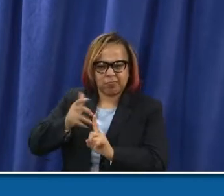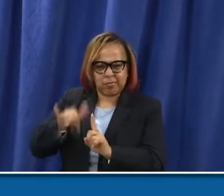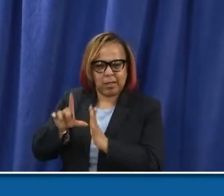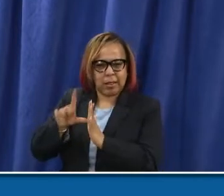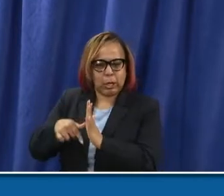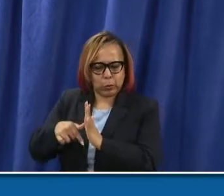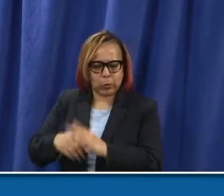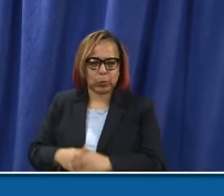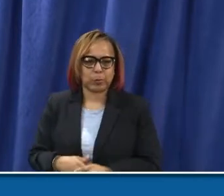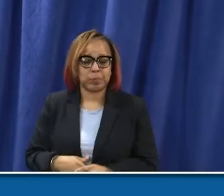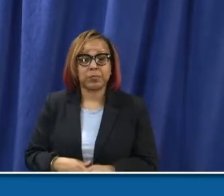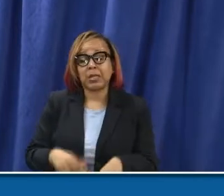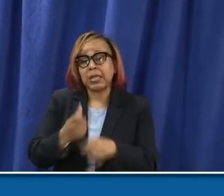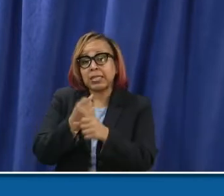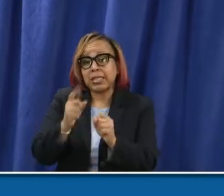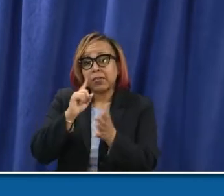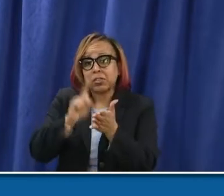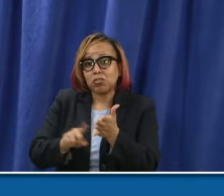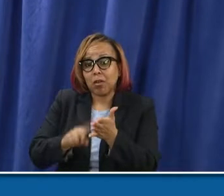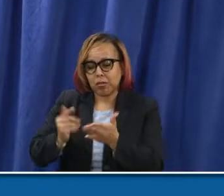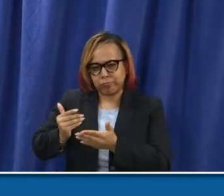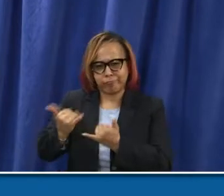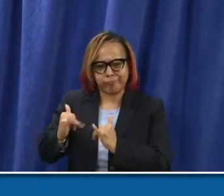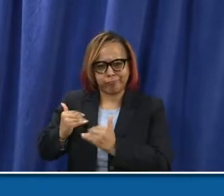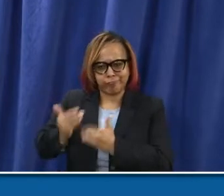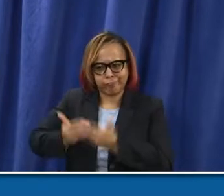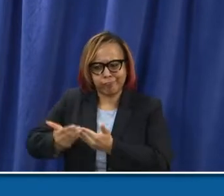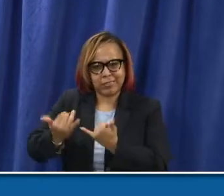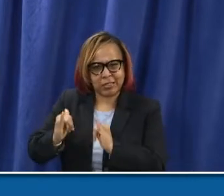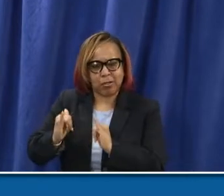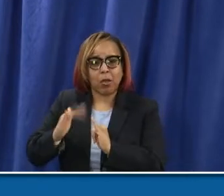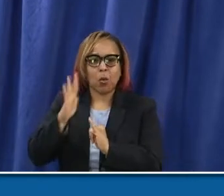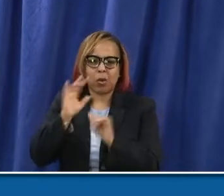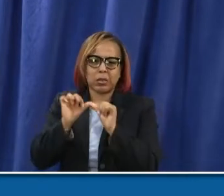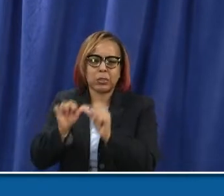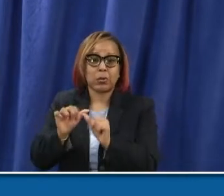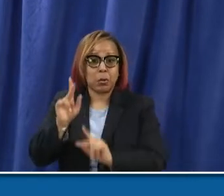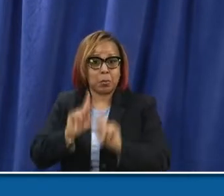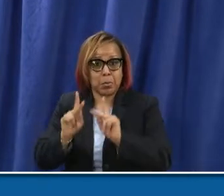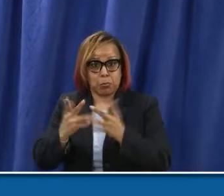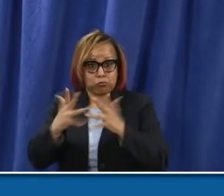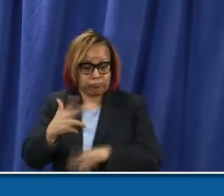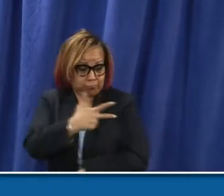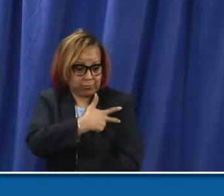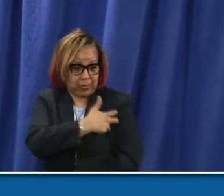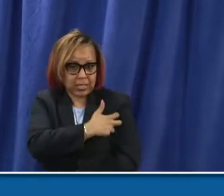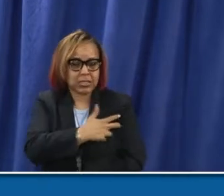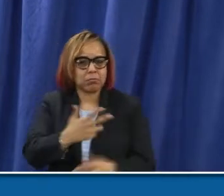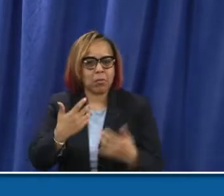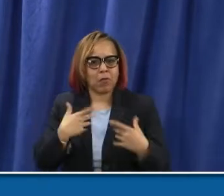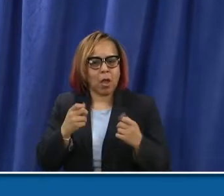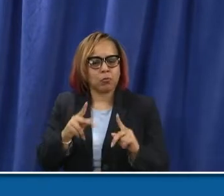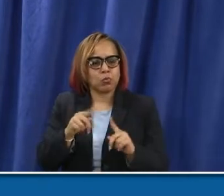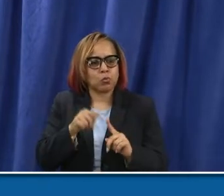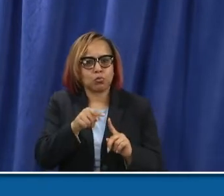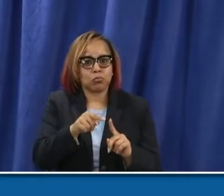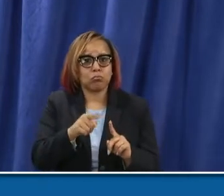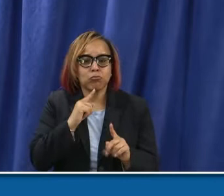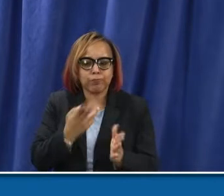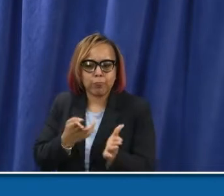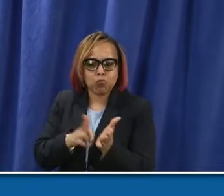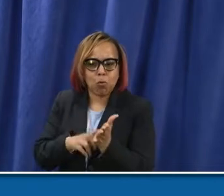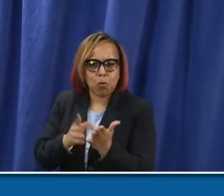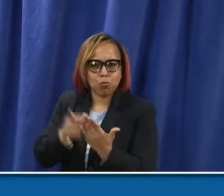on. Safety checks are in progress and will continue. And so, people who receive the vaccine will have the opportunity to enroll